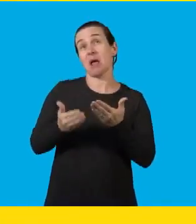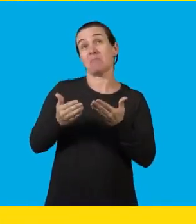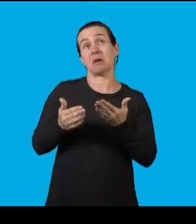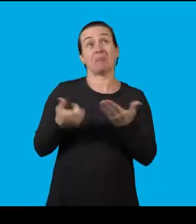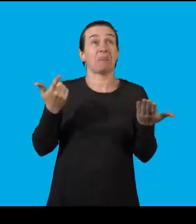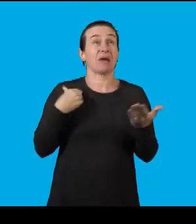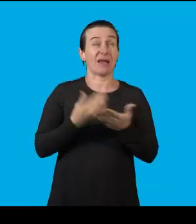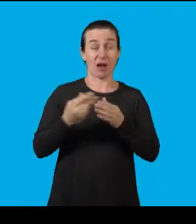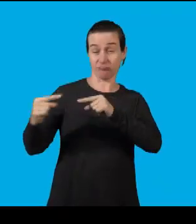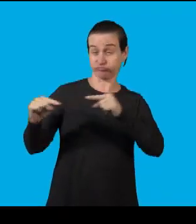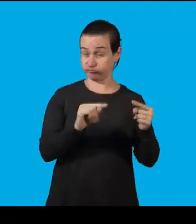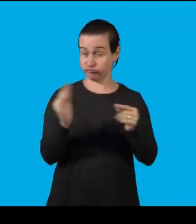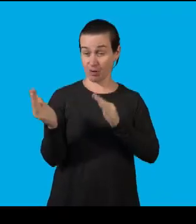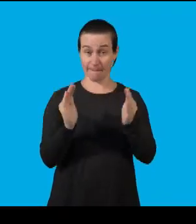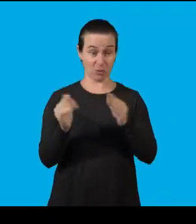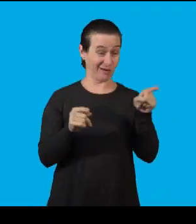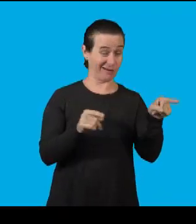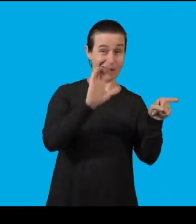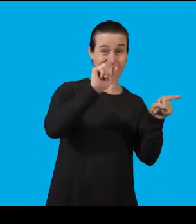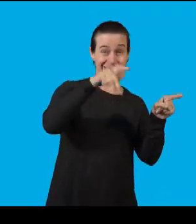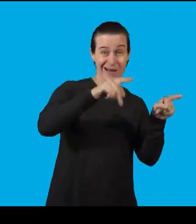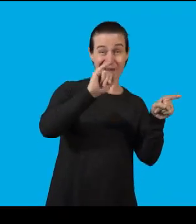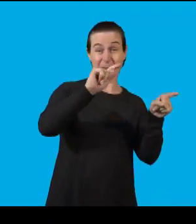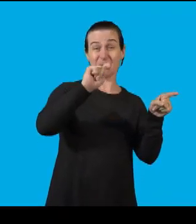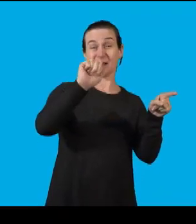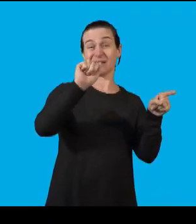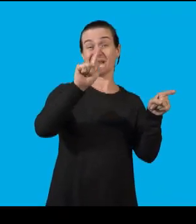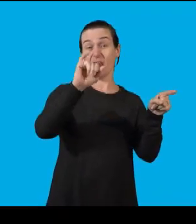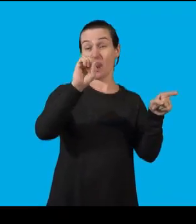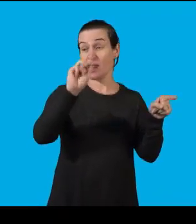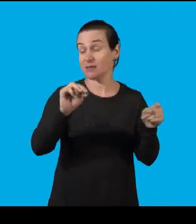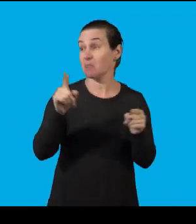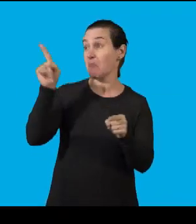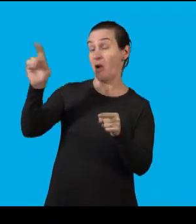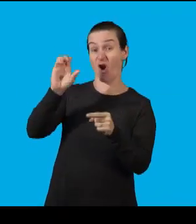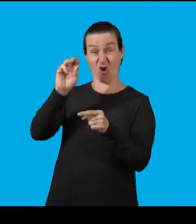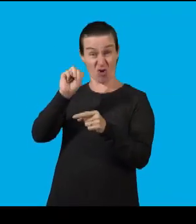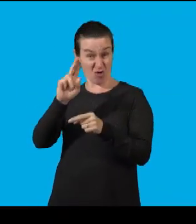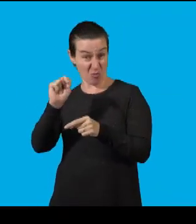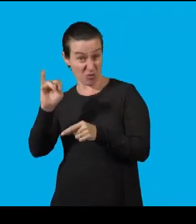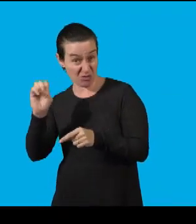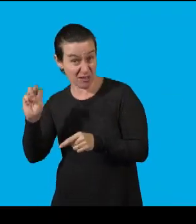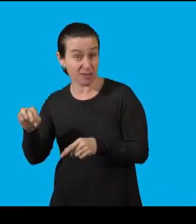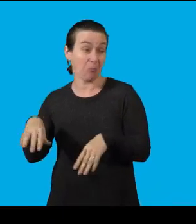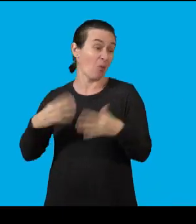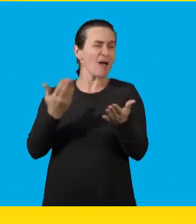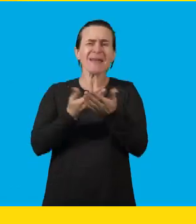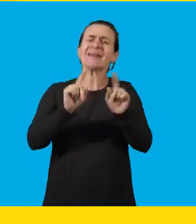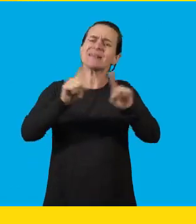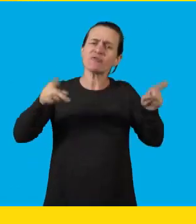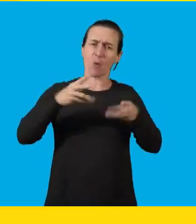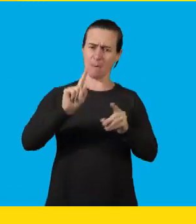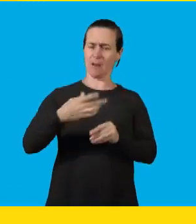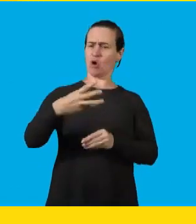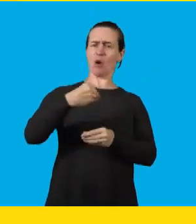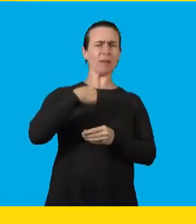an ideological conflict between communism and capitalism, or, there are different ways of saying this. You don't have